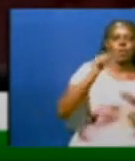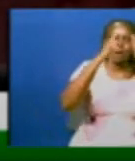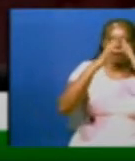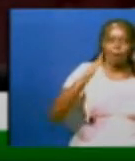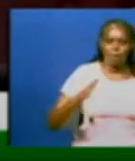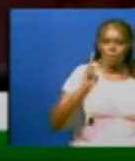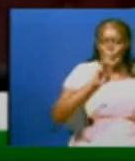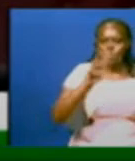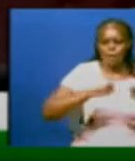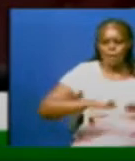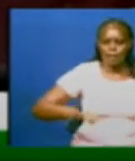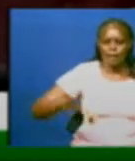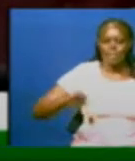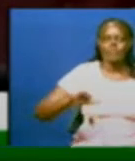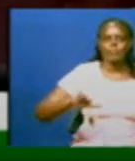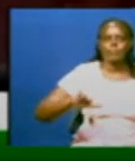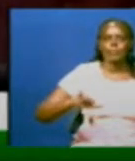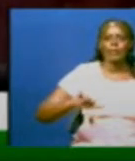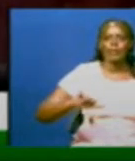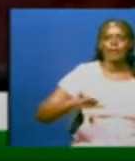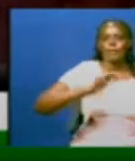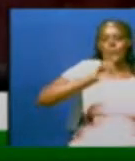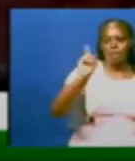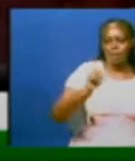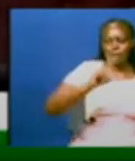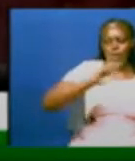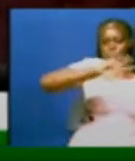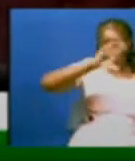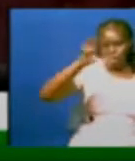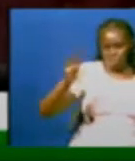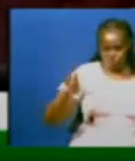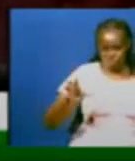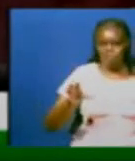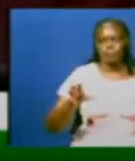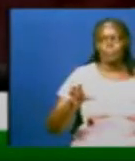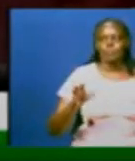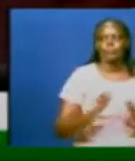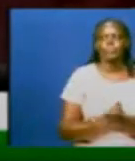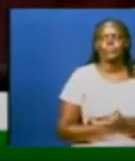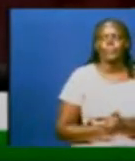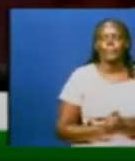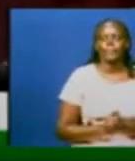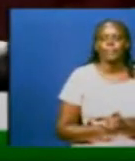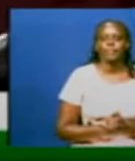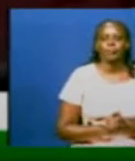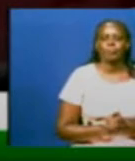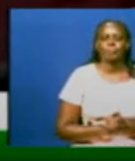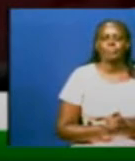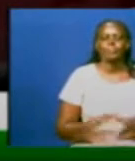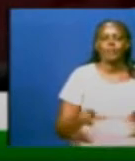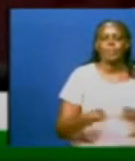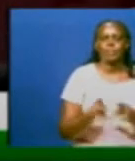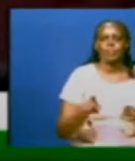Westlands constituency, Nairobi County. And I think it would be wrong for me to take